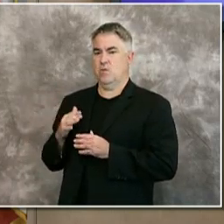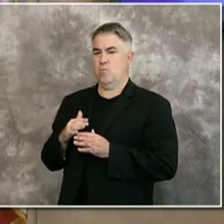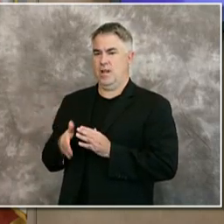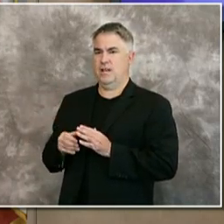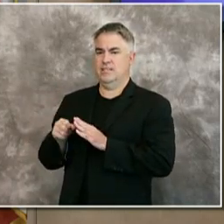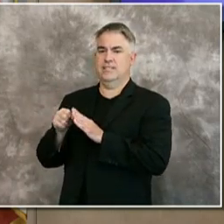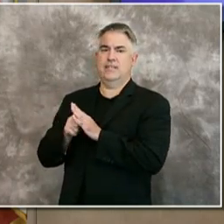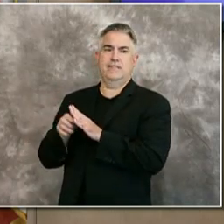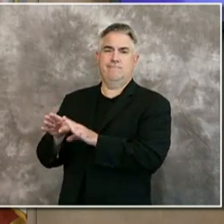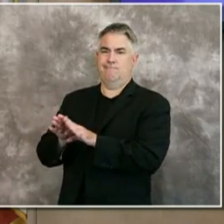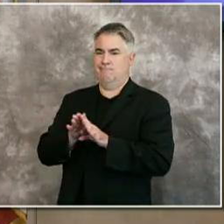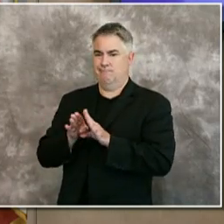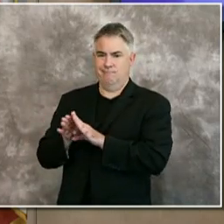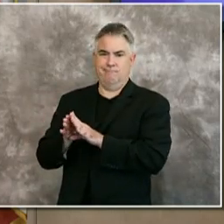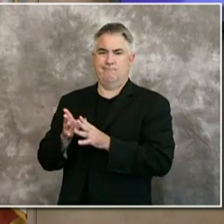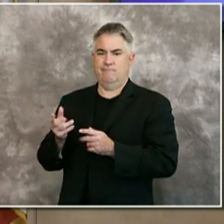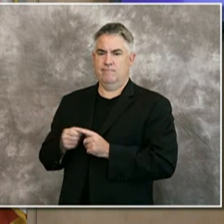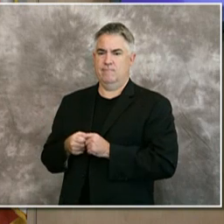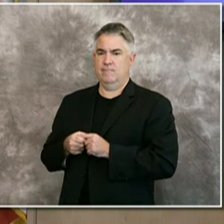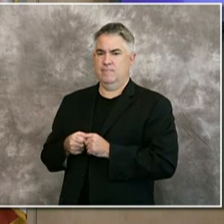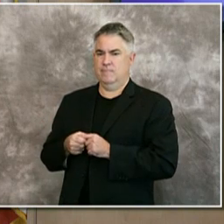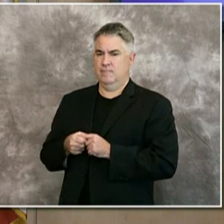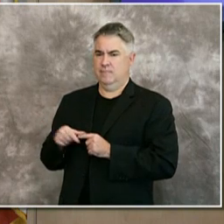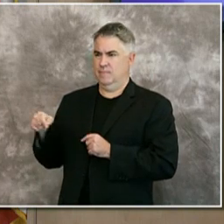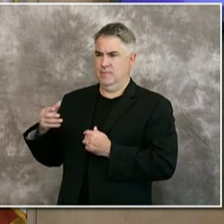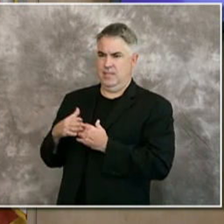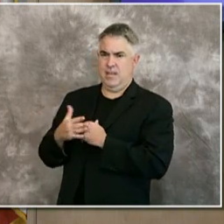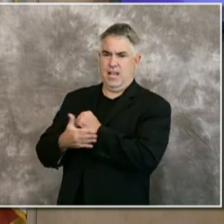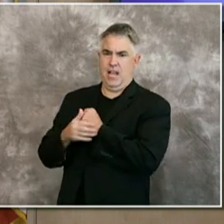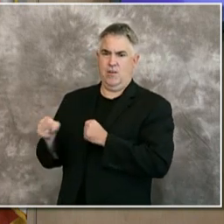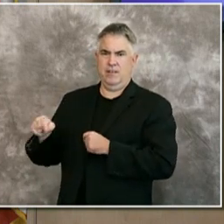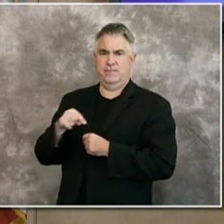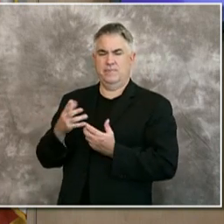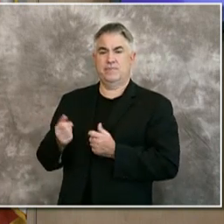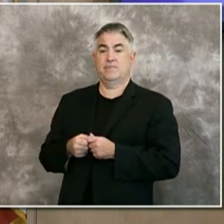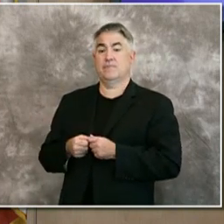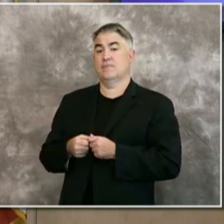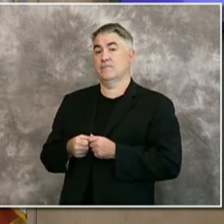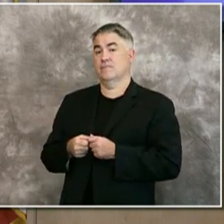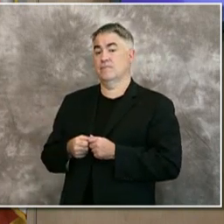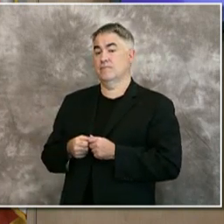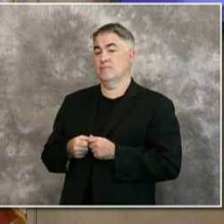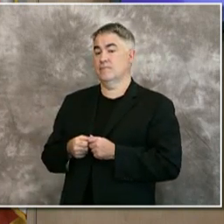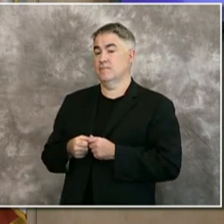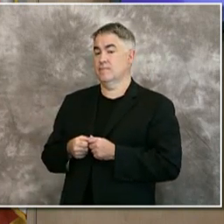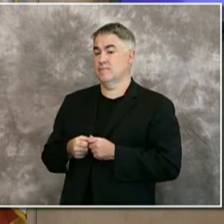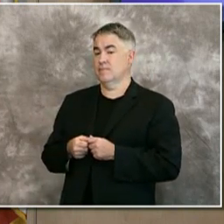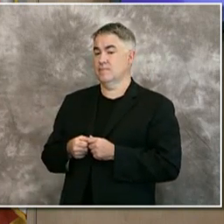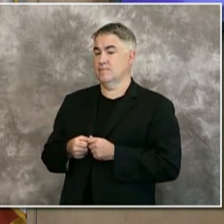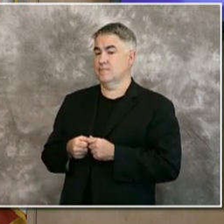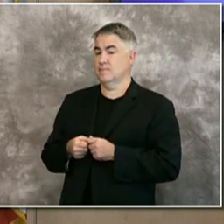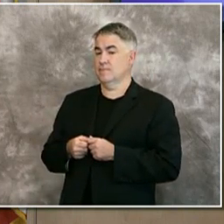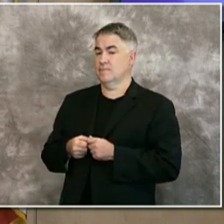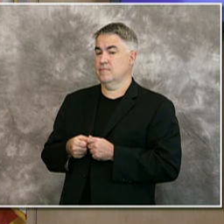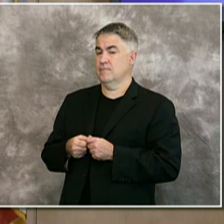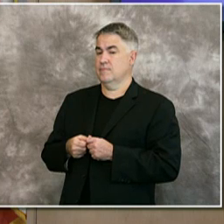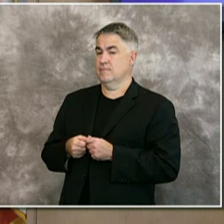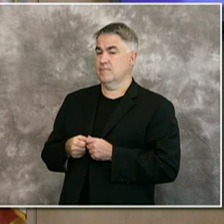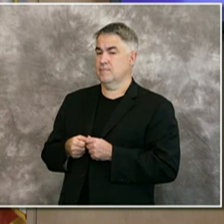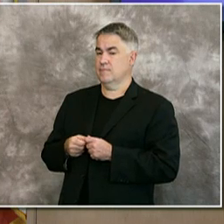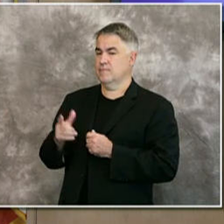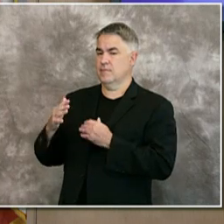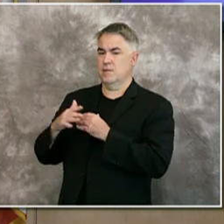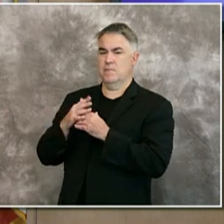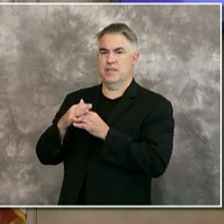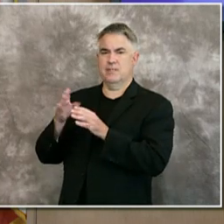surrounding counties closing their beaches, why didn't the county make the preemptive move to close our beaches or the beach parking lots to avoid what happened this